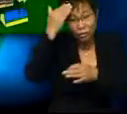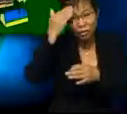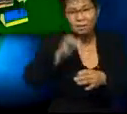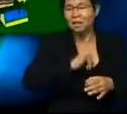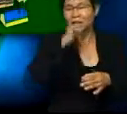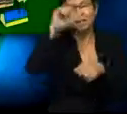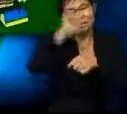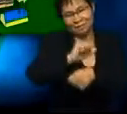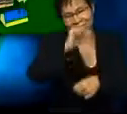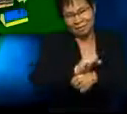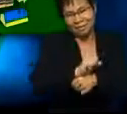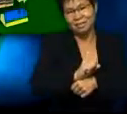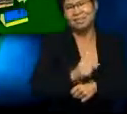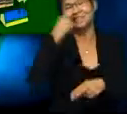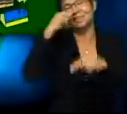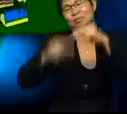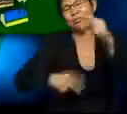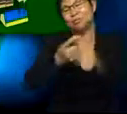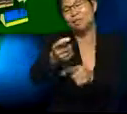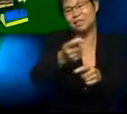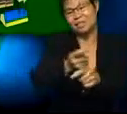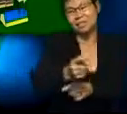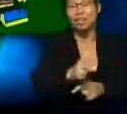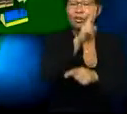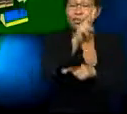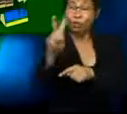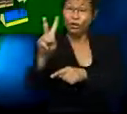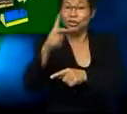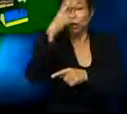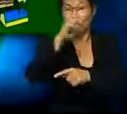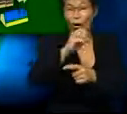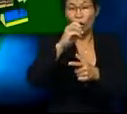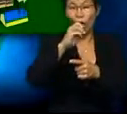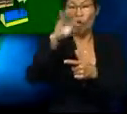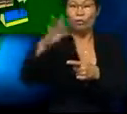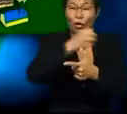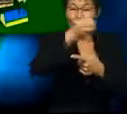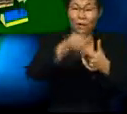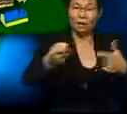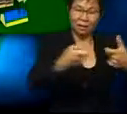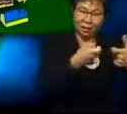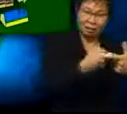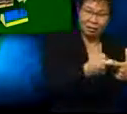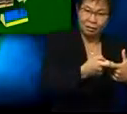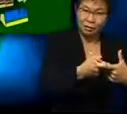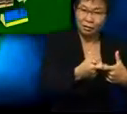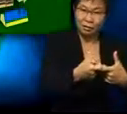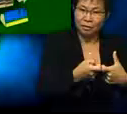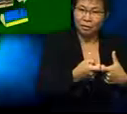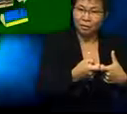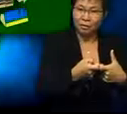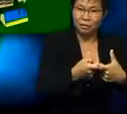Just kidding. After that, the voltage of the alternating current is raised by the